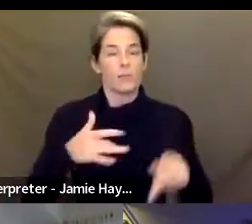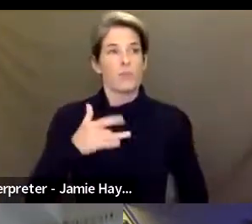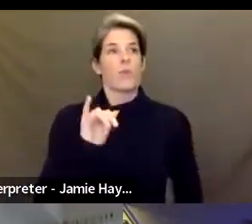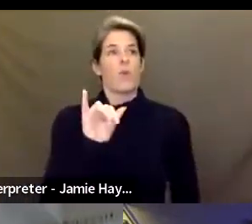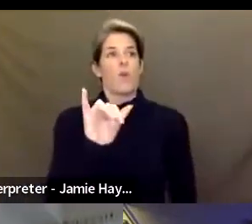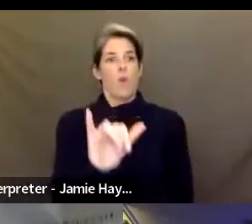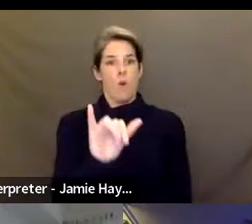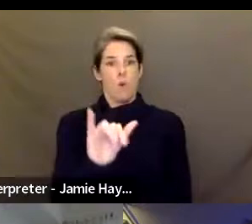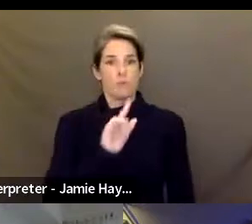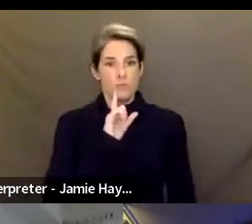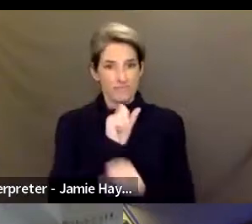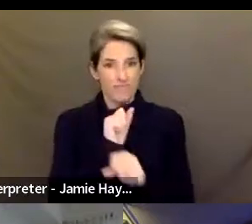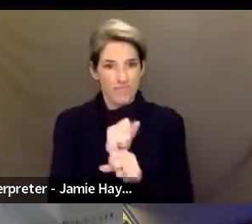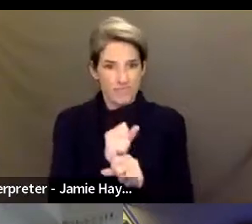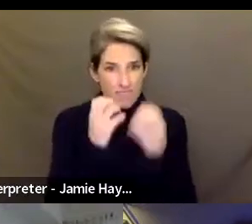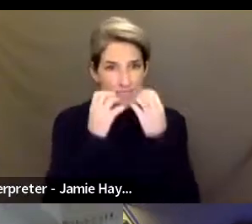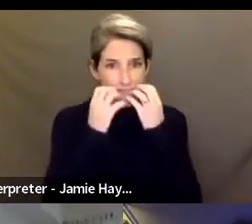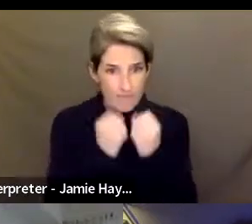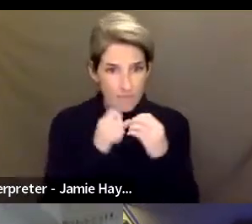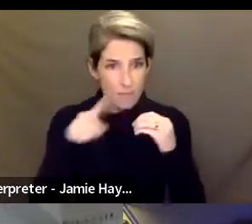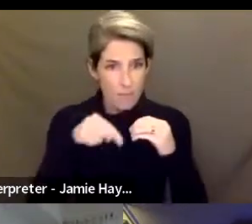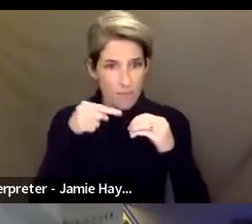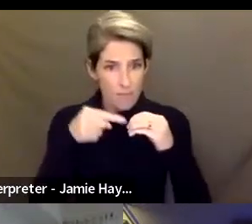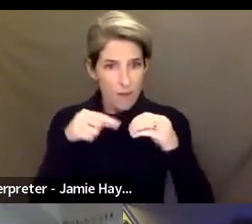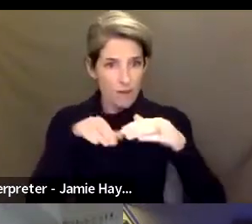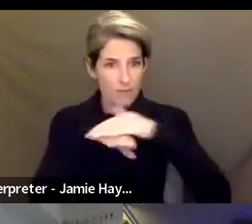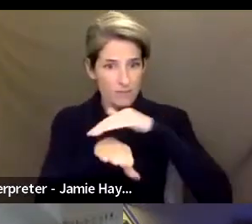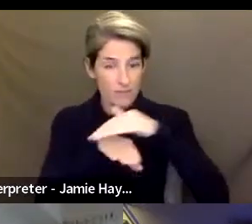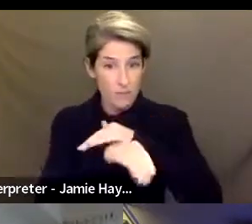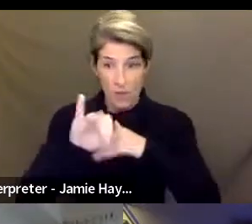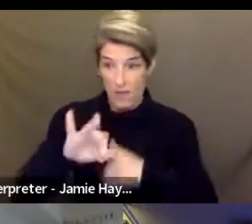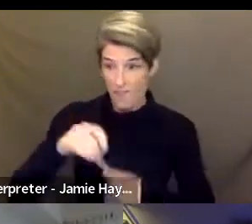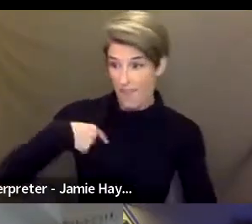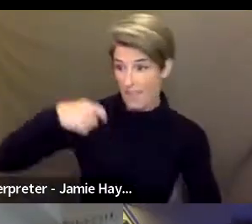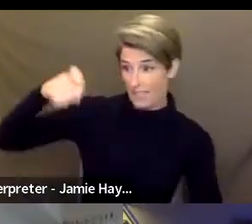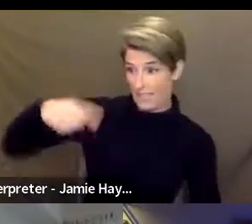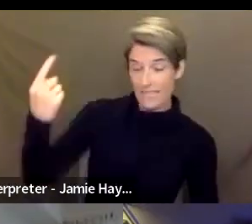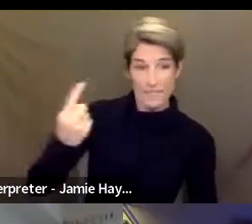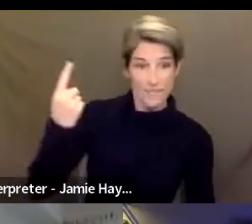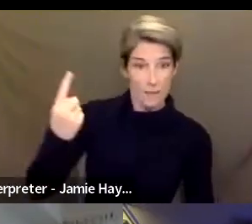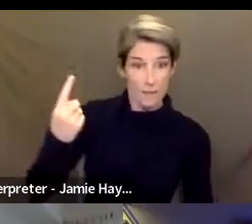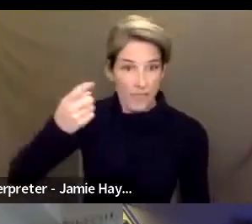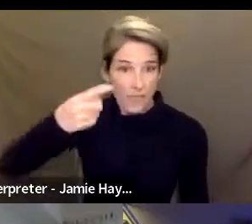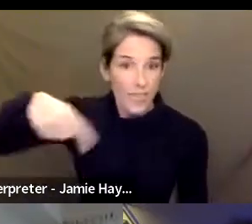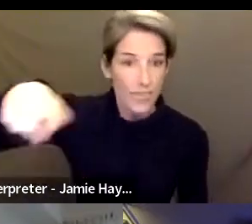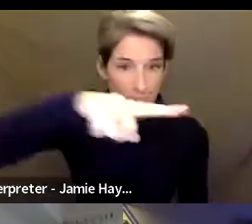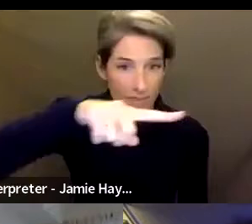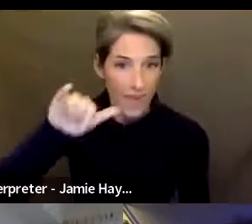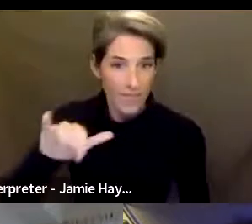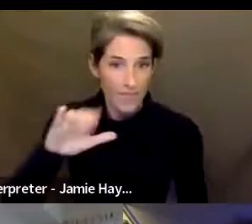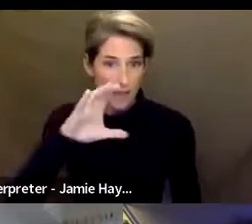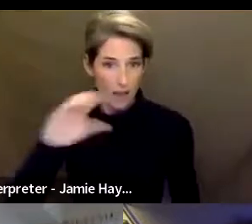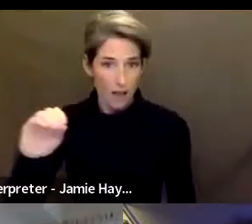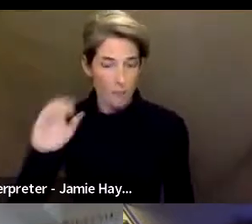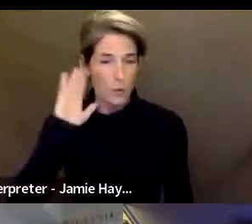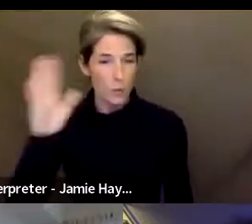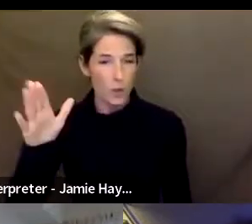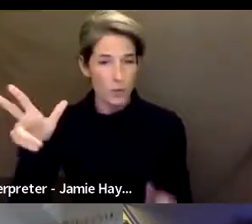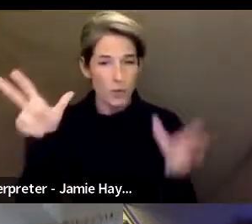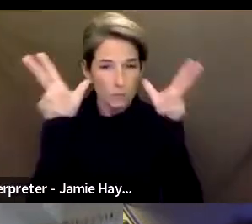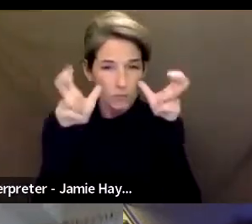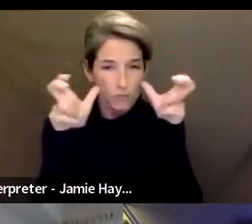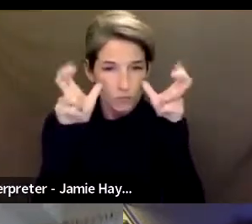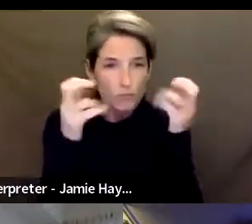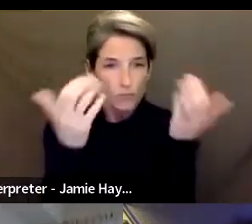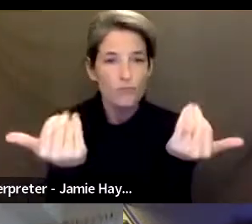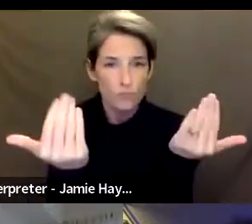actually do care about accessibility here. And if I need something, they're probably going to be super, super receptive to it. At